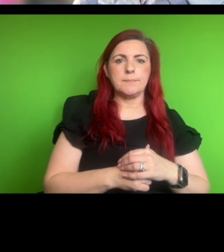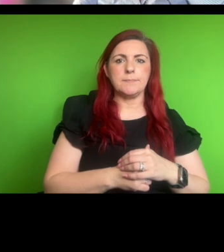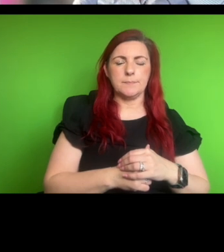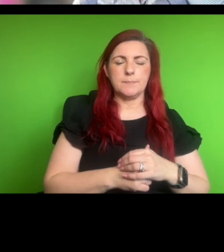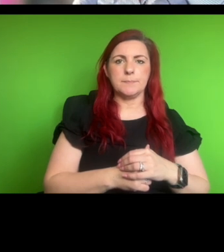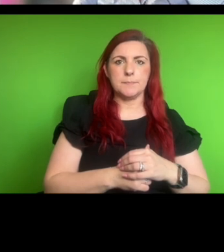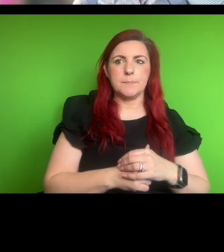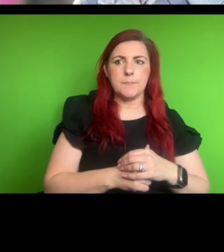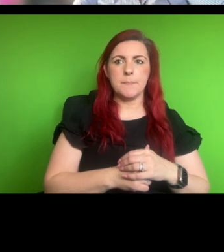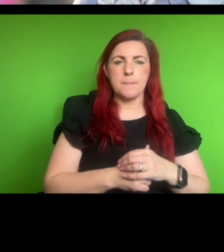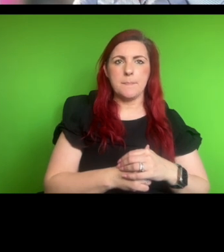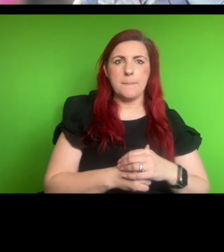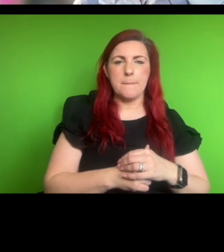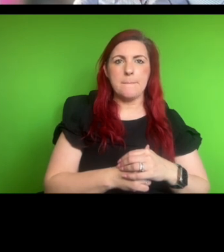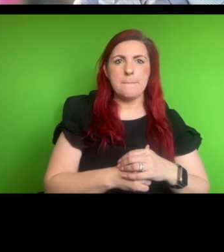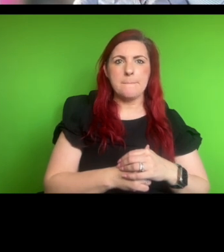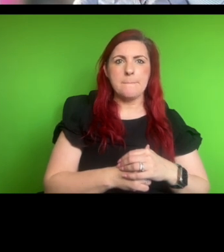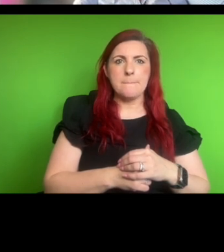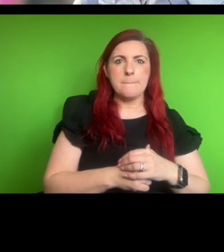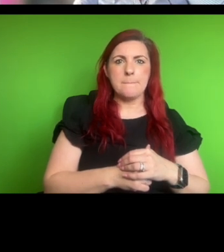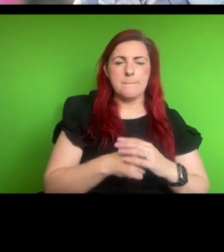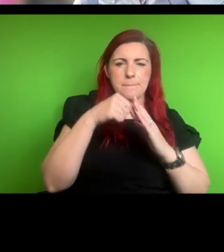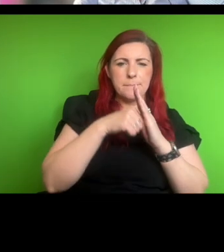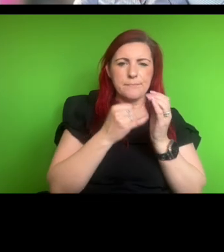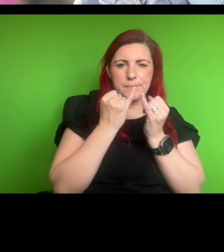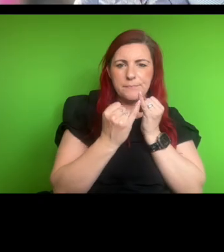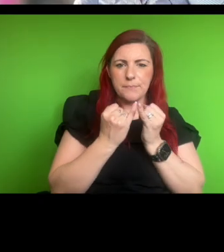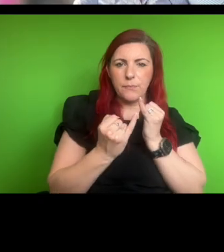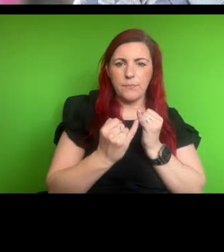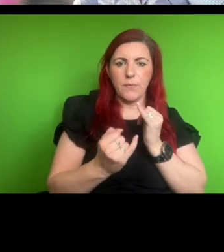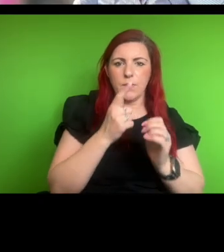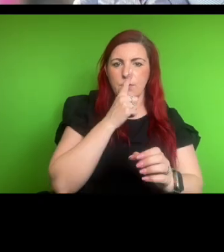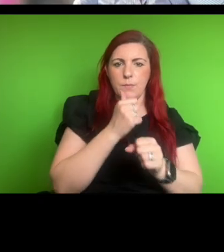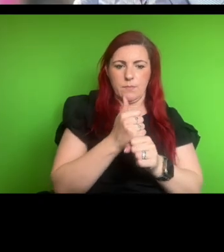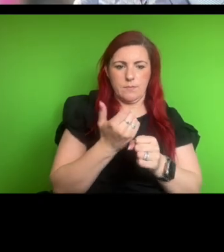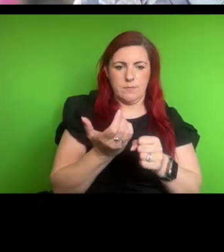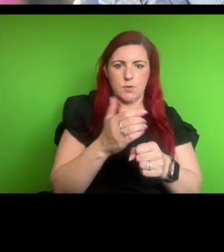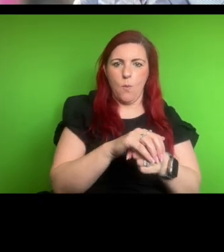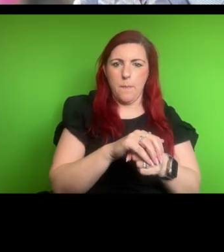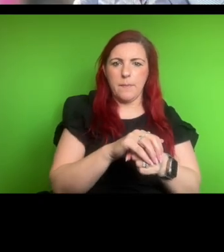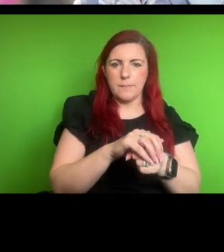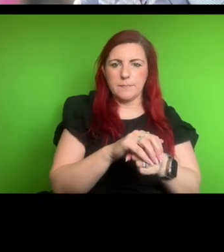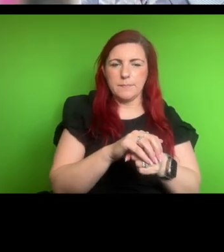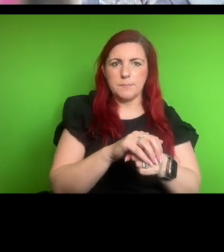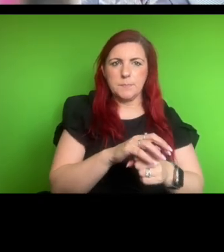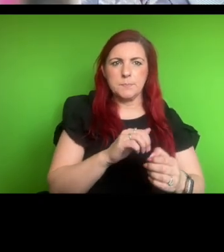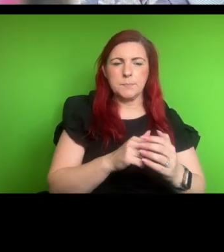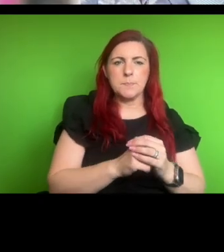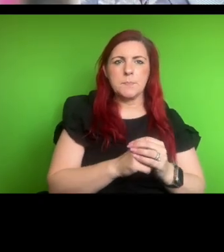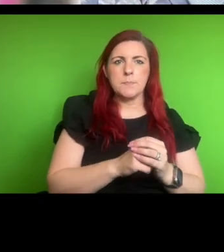drill down a little bit more into the scope of this standard, we look ahead